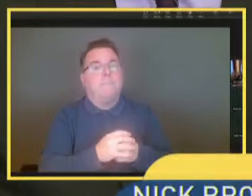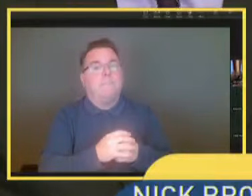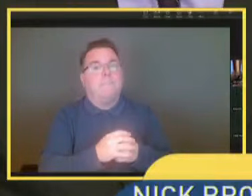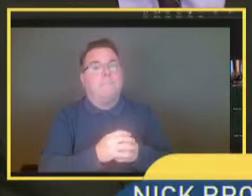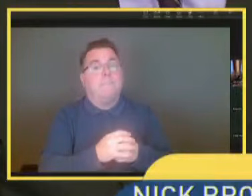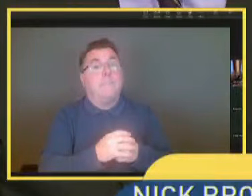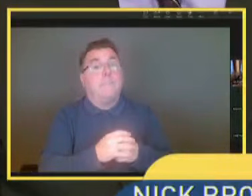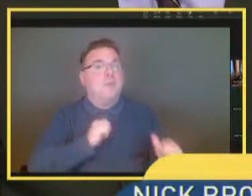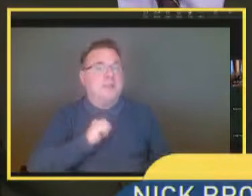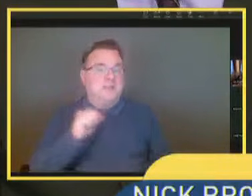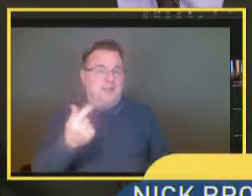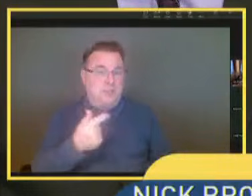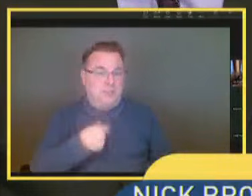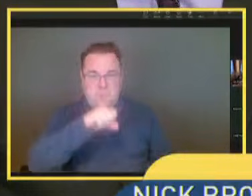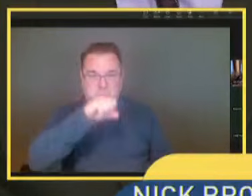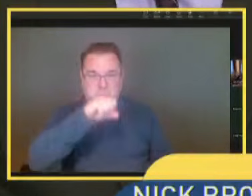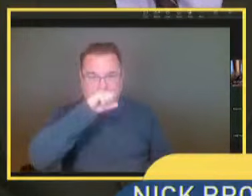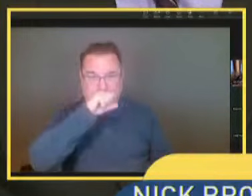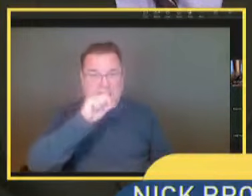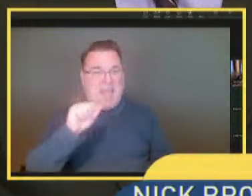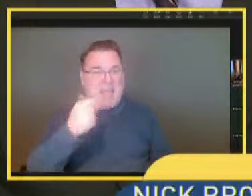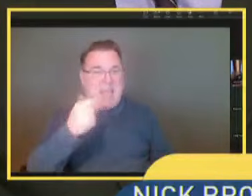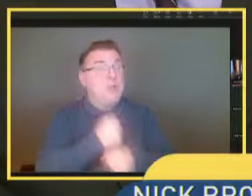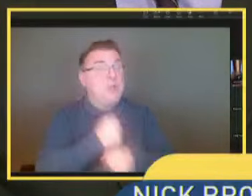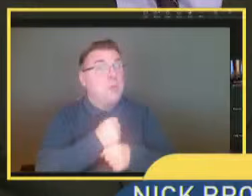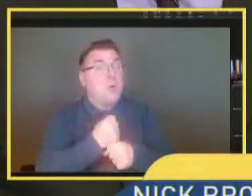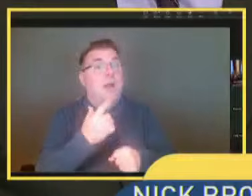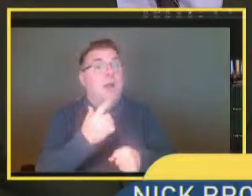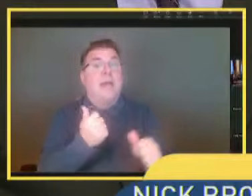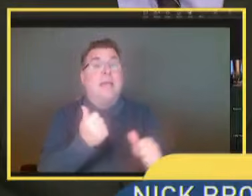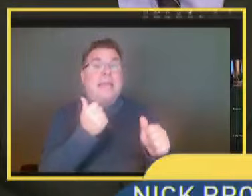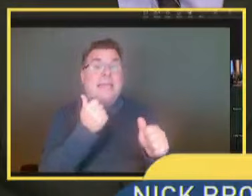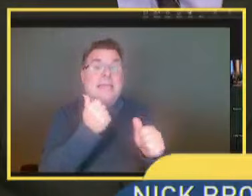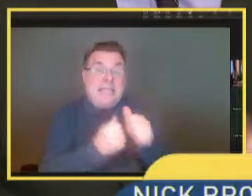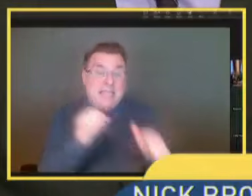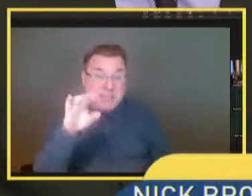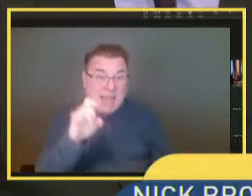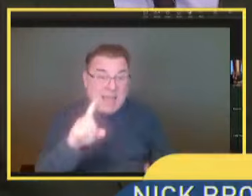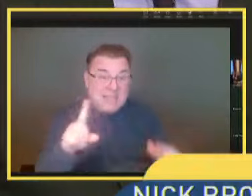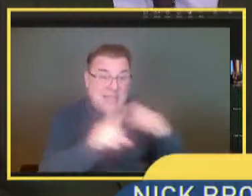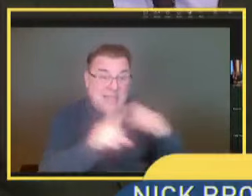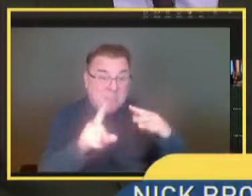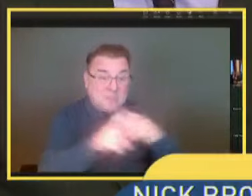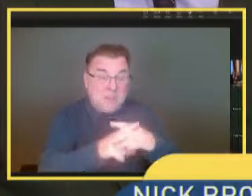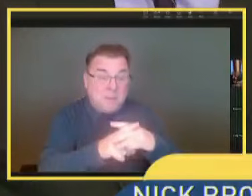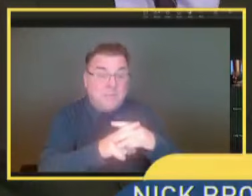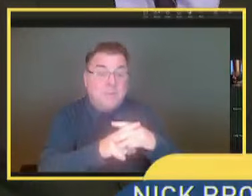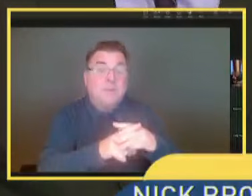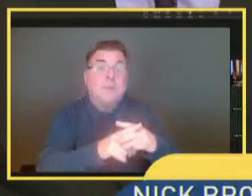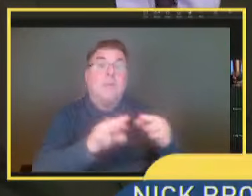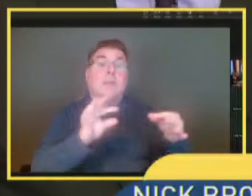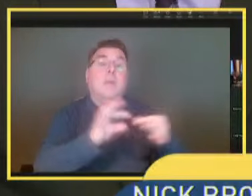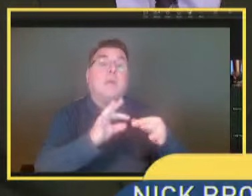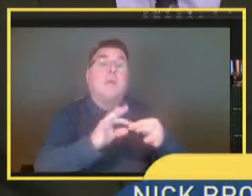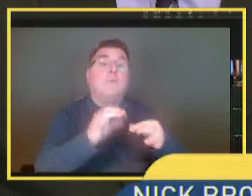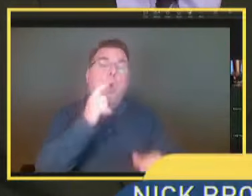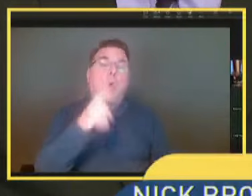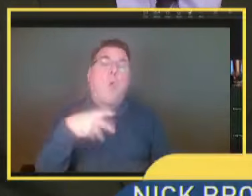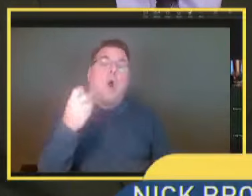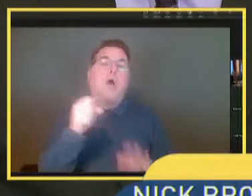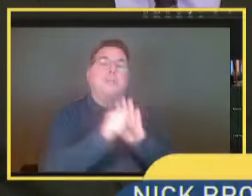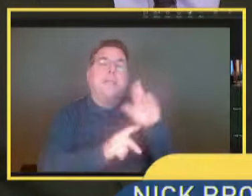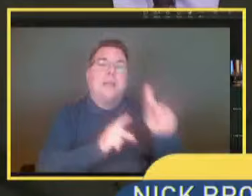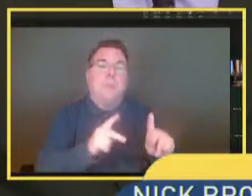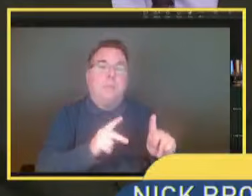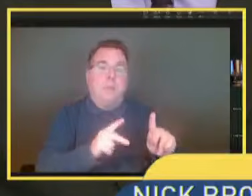Attorney General of this state is that every single one of our cases is told on behalf of someone in Washington, and we rely on that